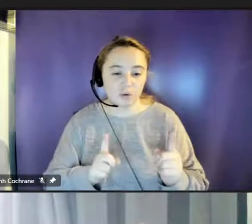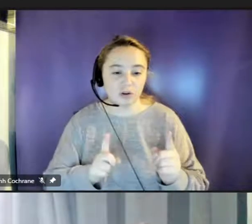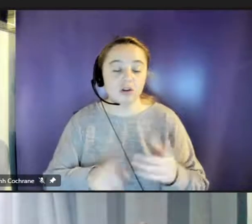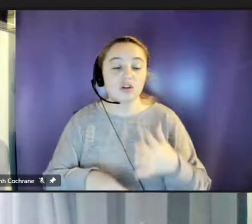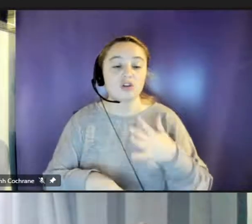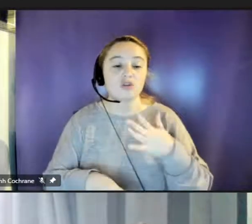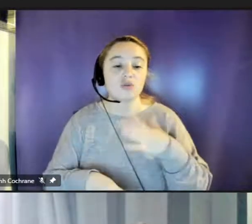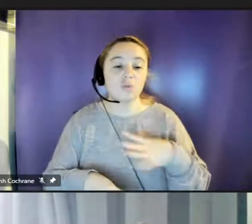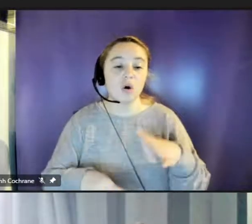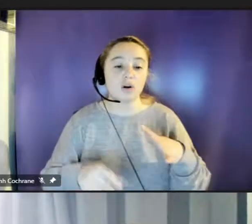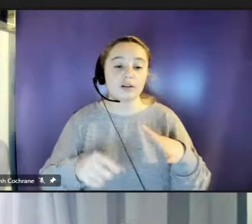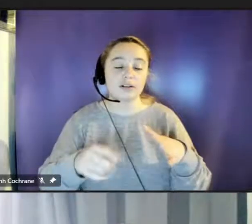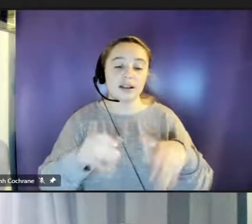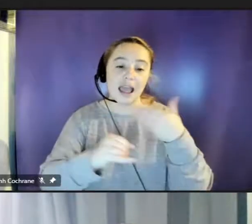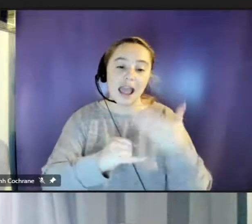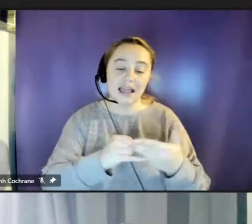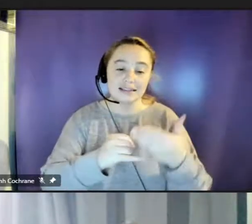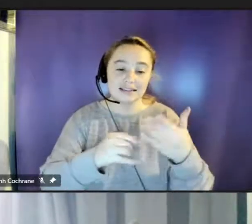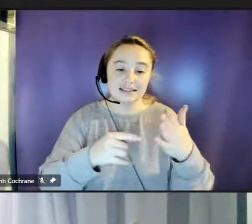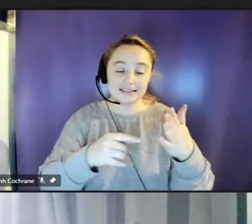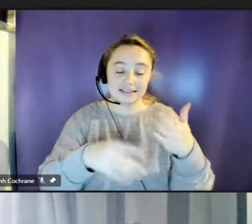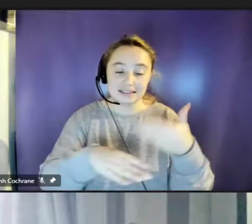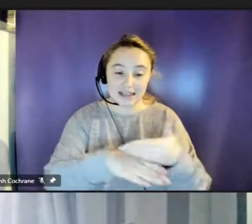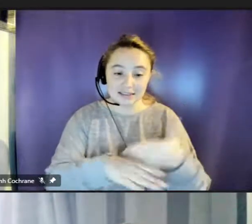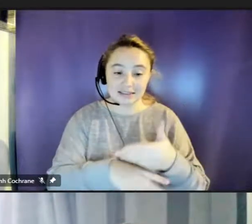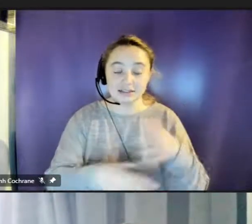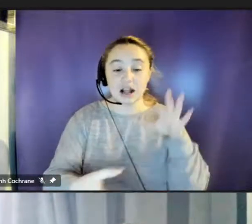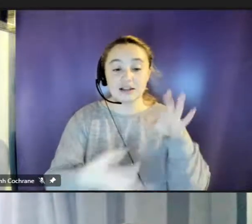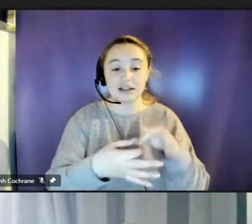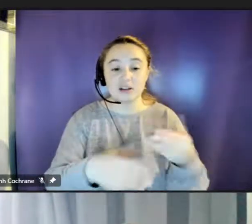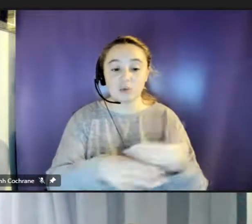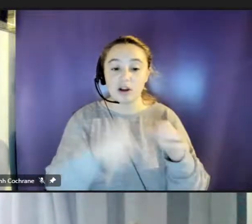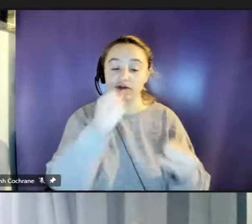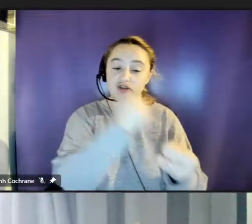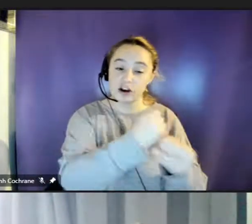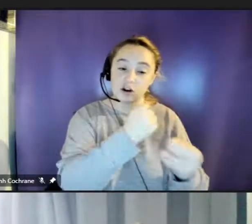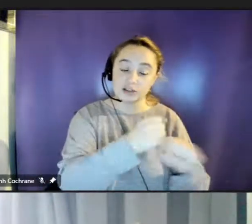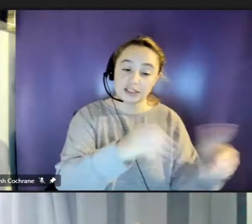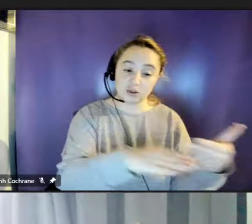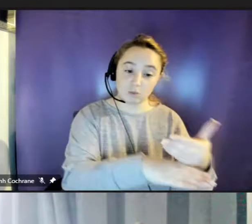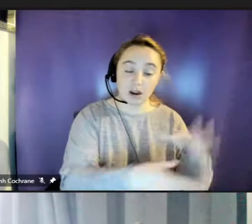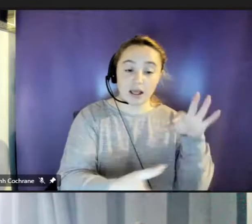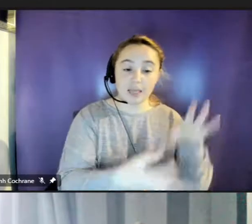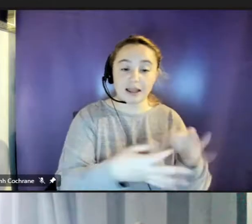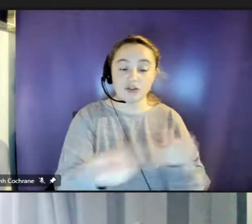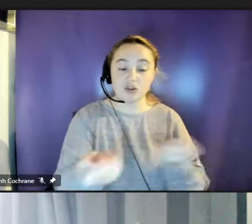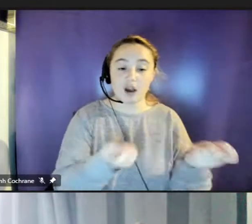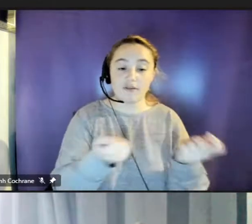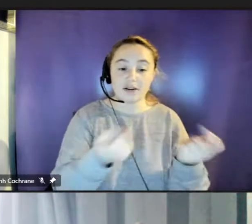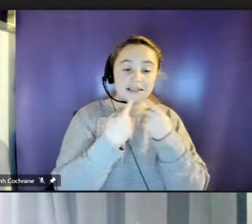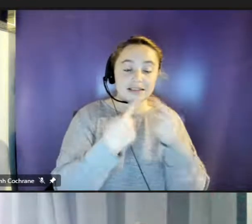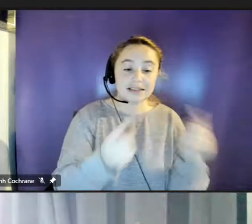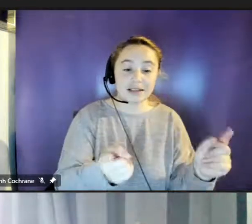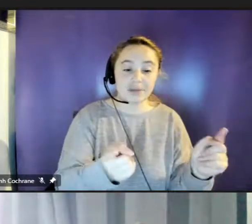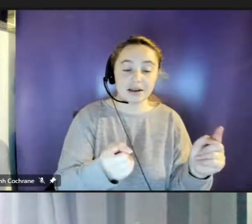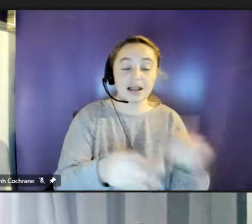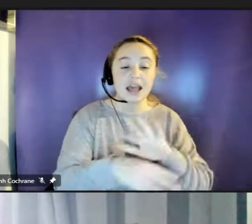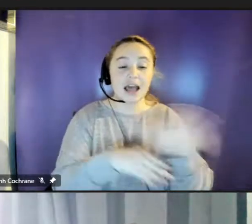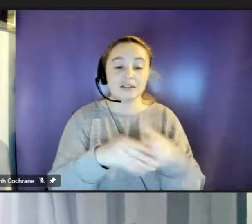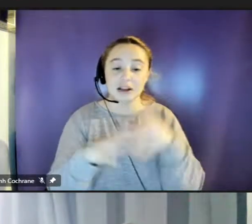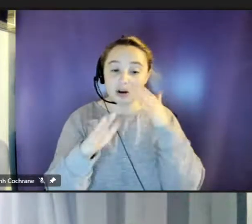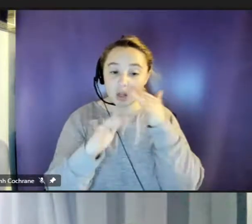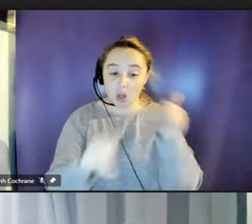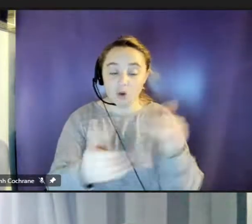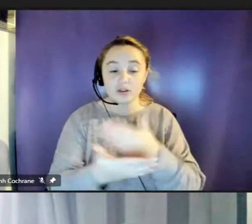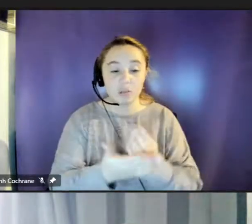key year-end tasks. So that's linking into the work that Geraldine's just talked about in relation to the governance statement, and the internal audit part of